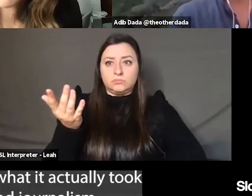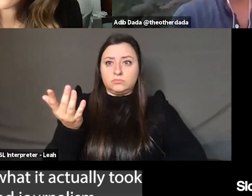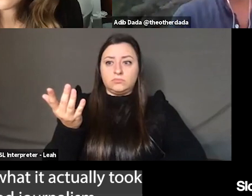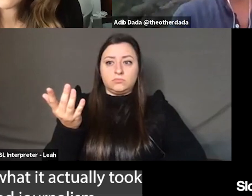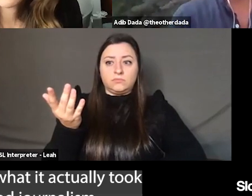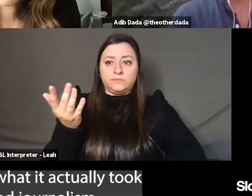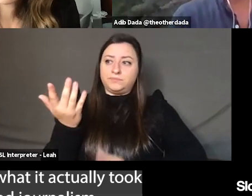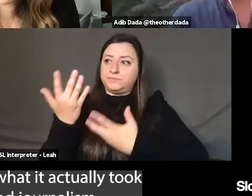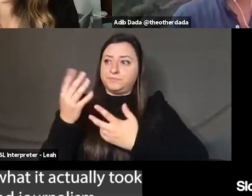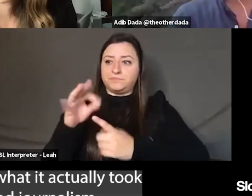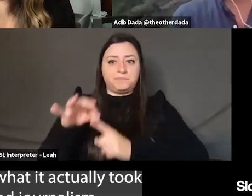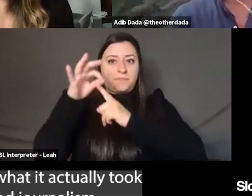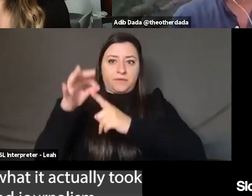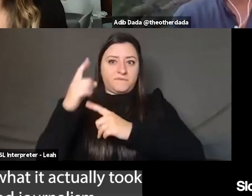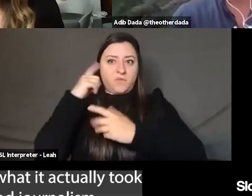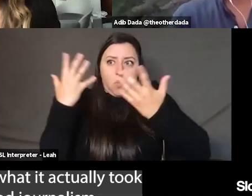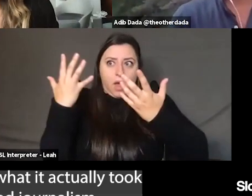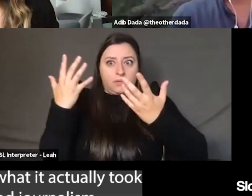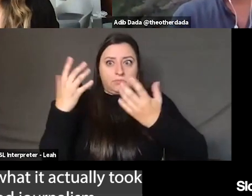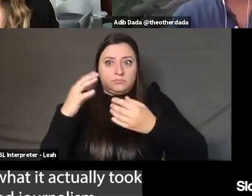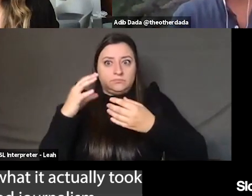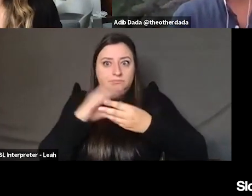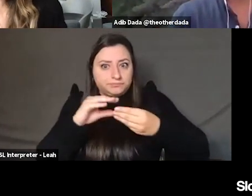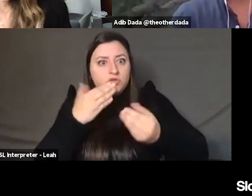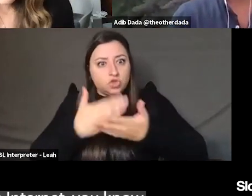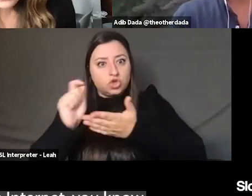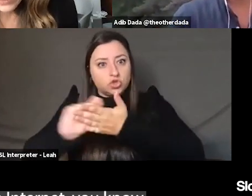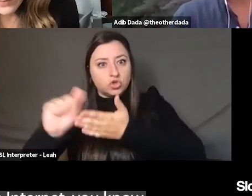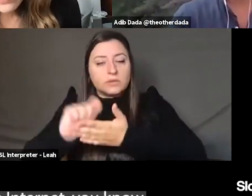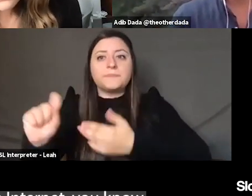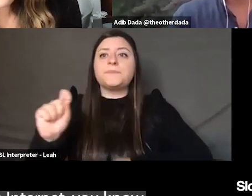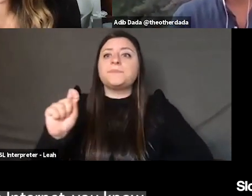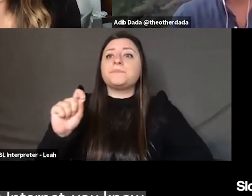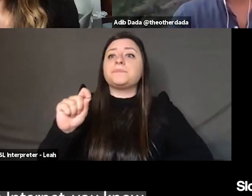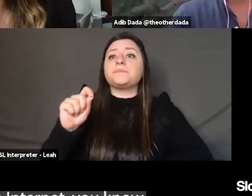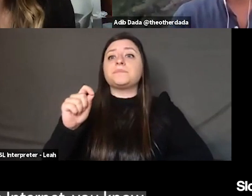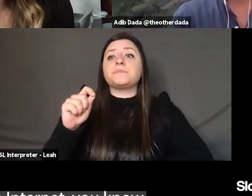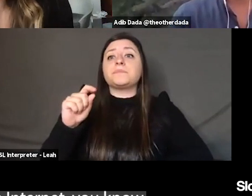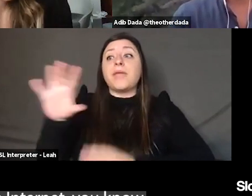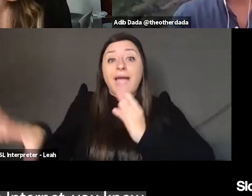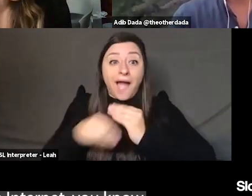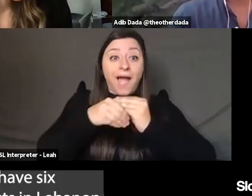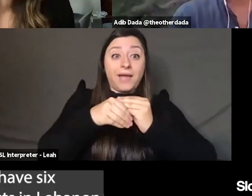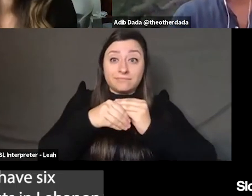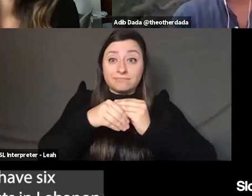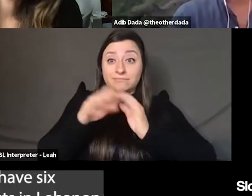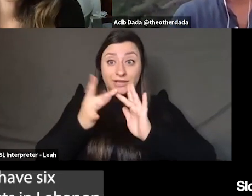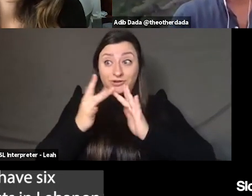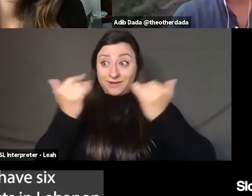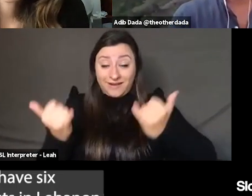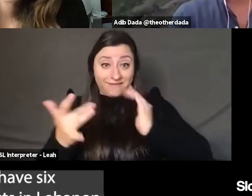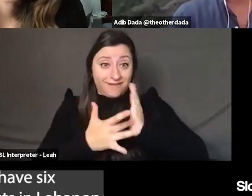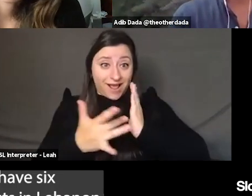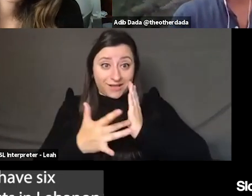straightforward nuance to what it actually took to do really good journalism. With the advent of the internet, you know, now you